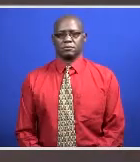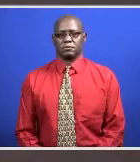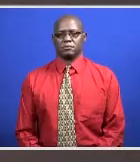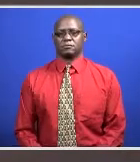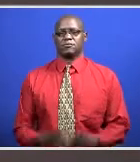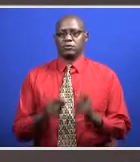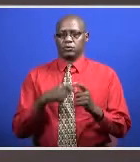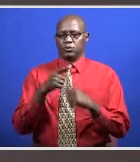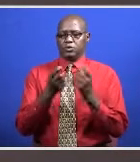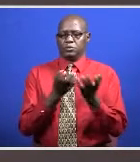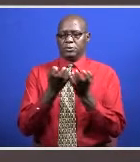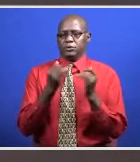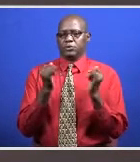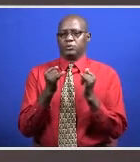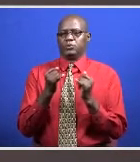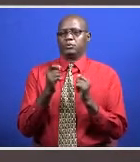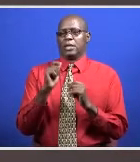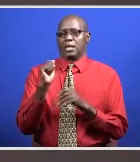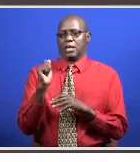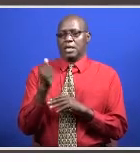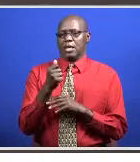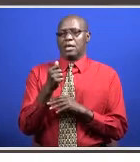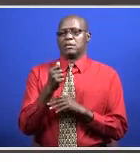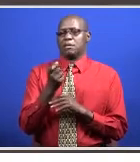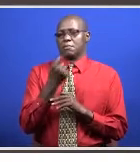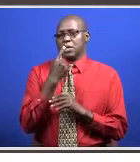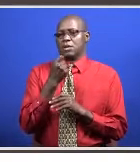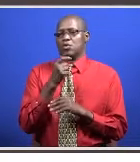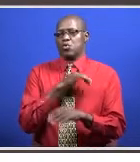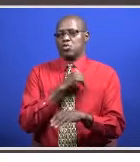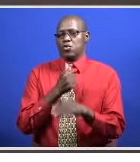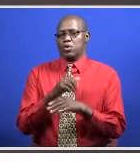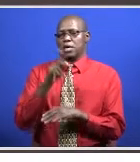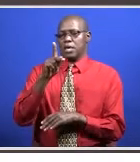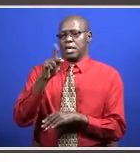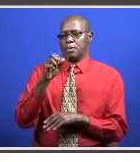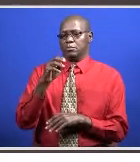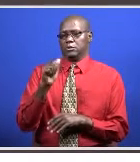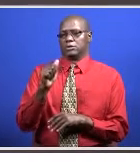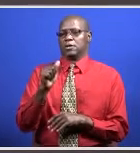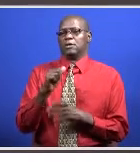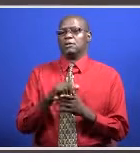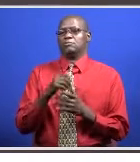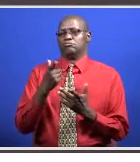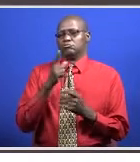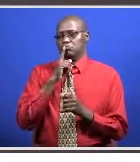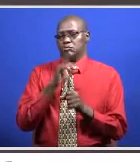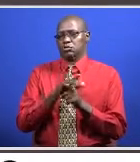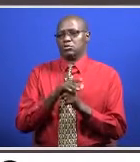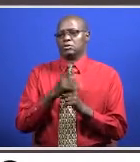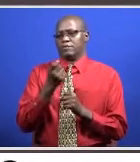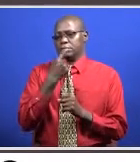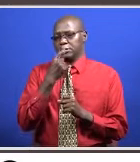Let's continue with business news. The Kenya Medical Supplies Authority, KEMSA, CEO Terry Ramadhani has assured pharmaceutical, nursing and